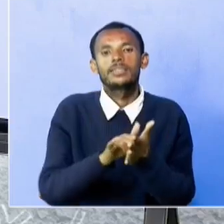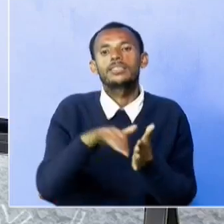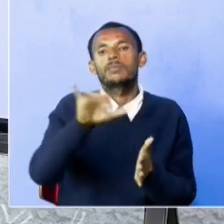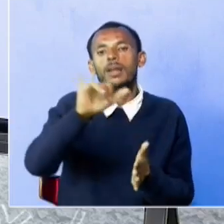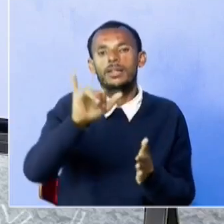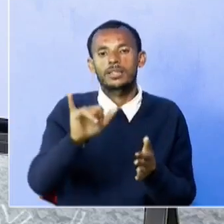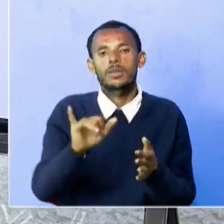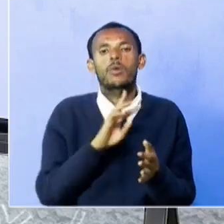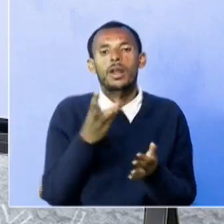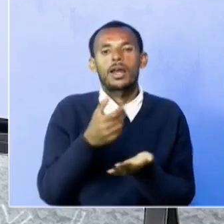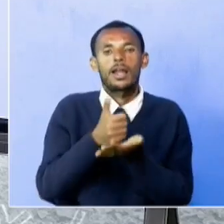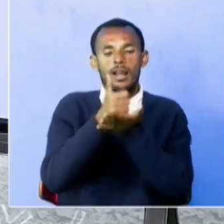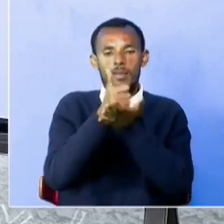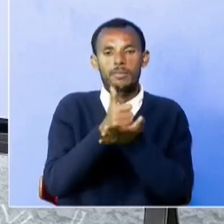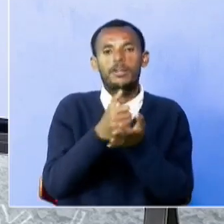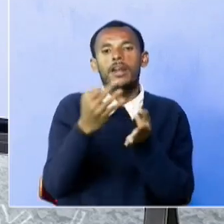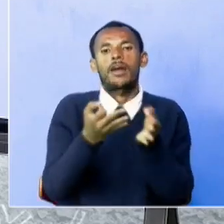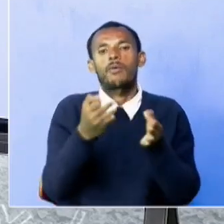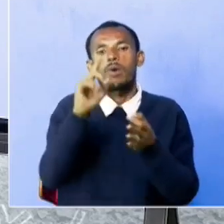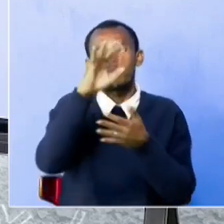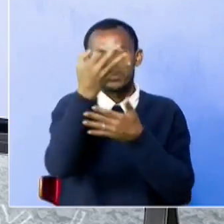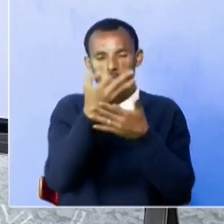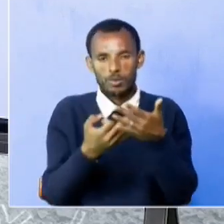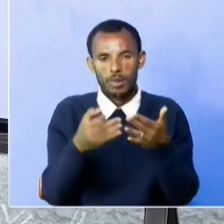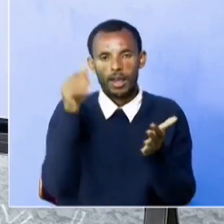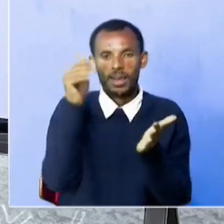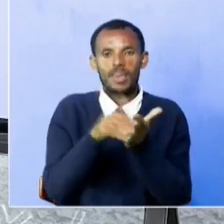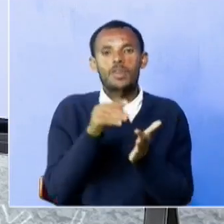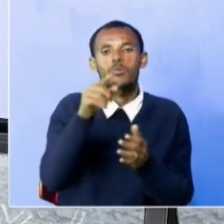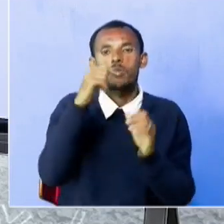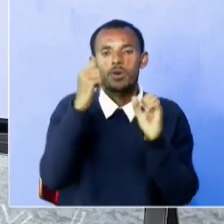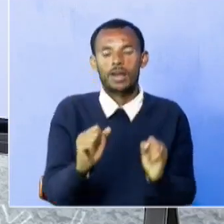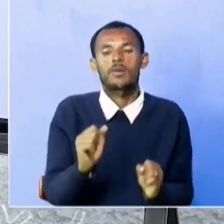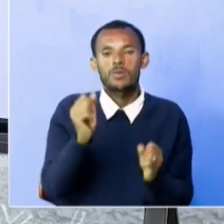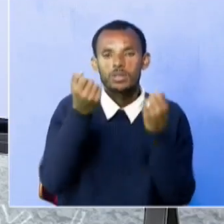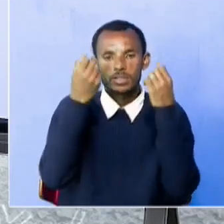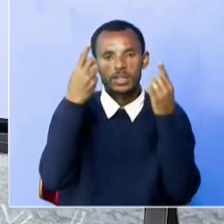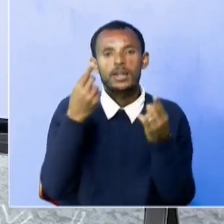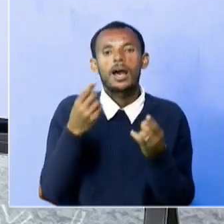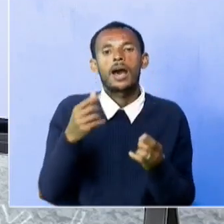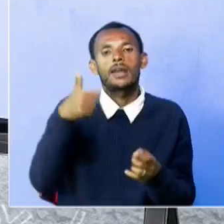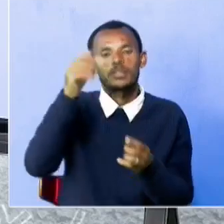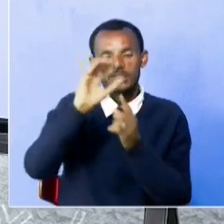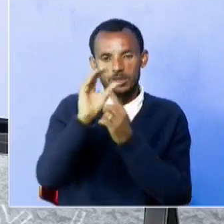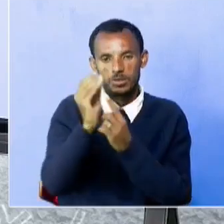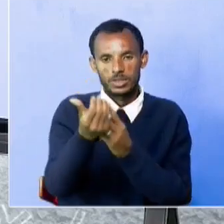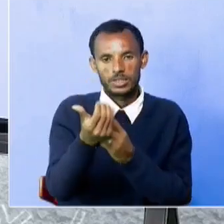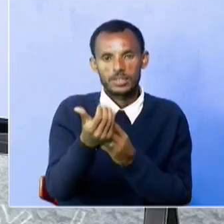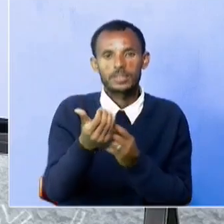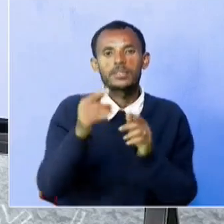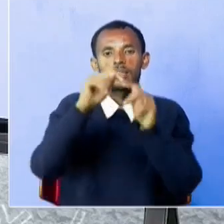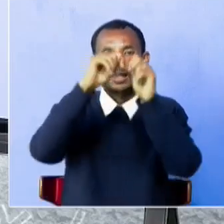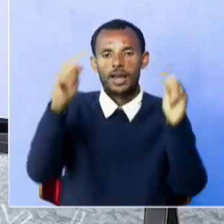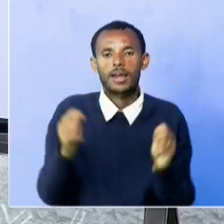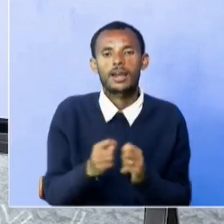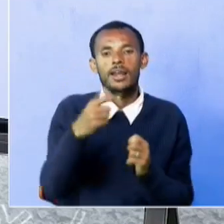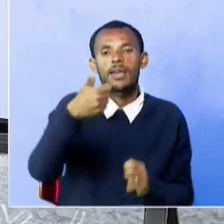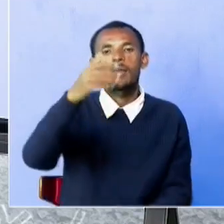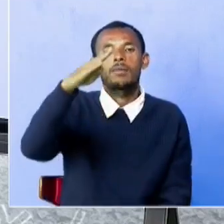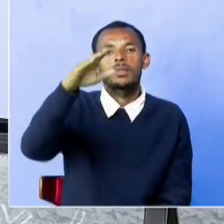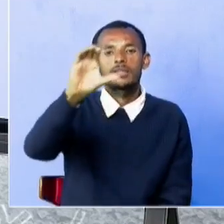to derive one of the formula. Again, you can consider another situation like triangle